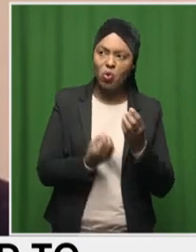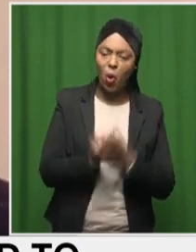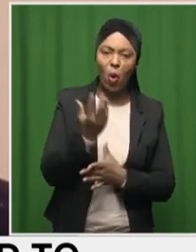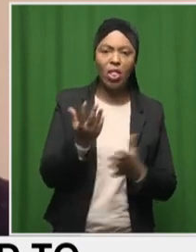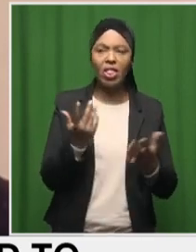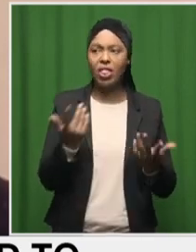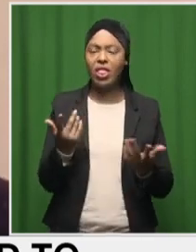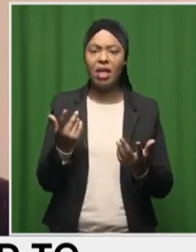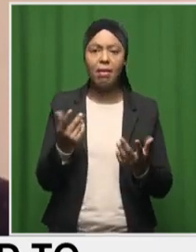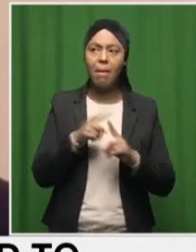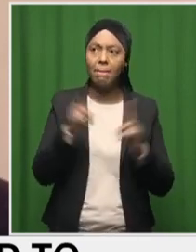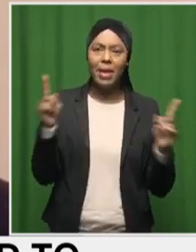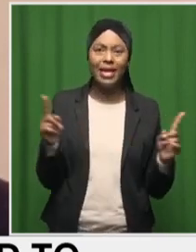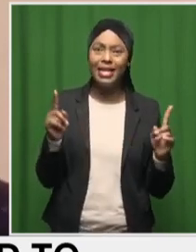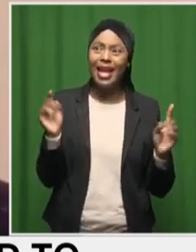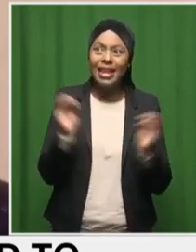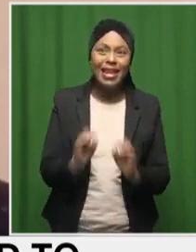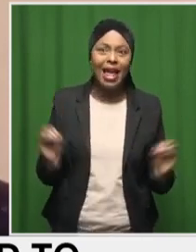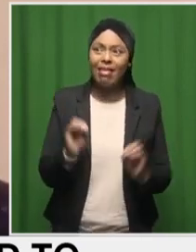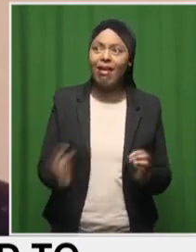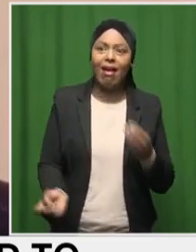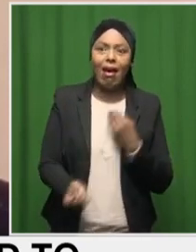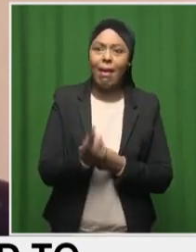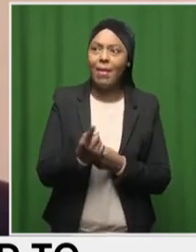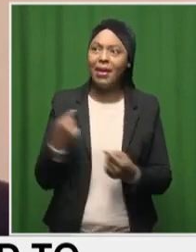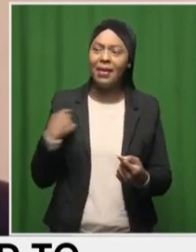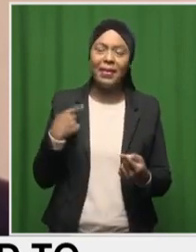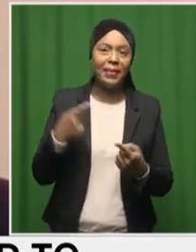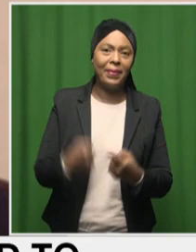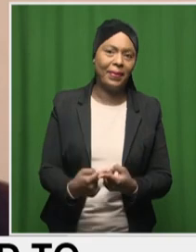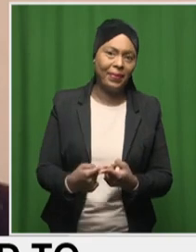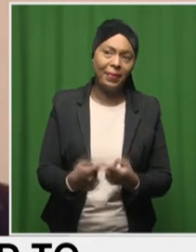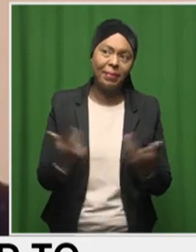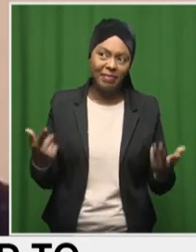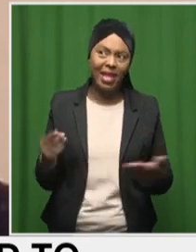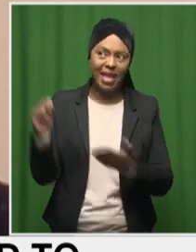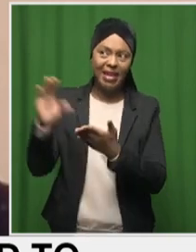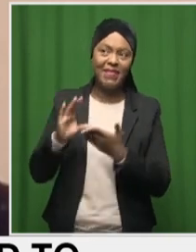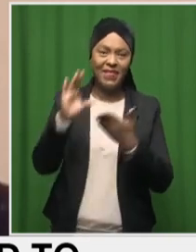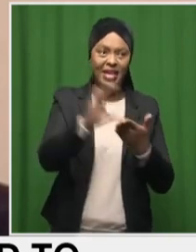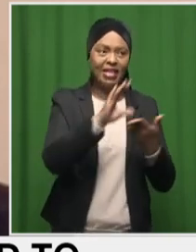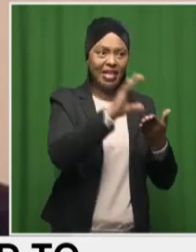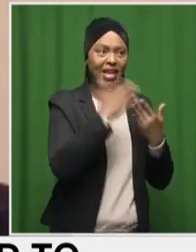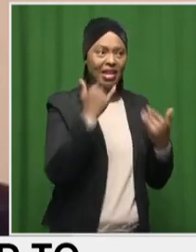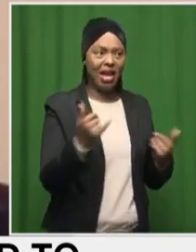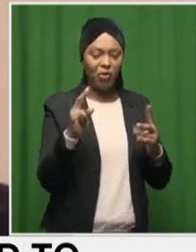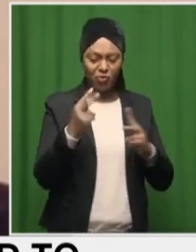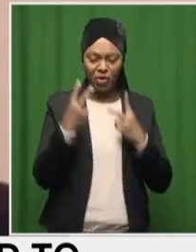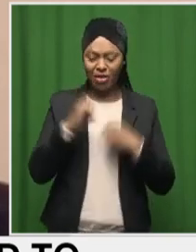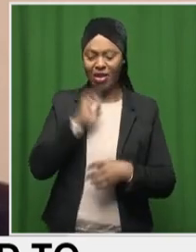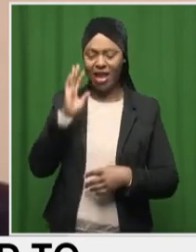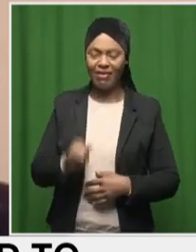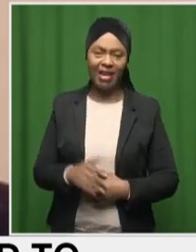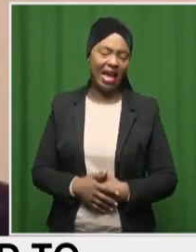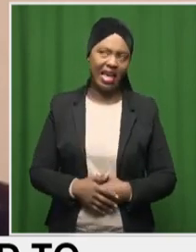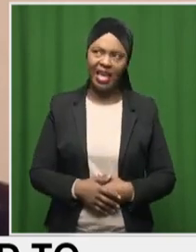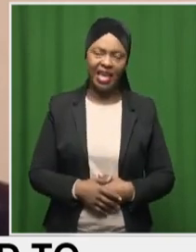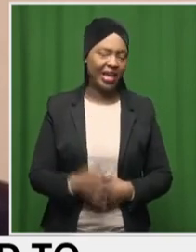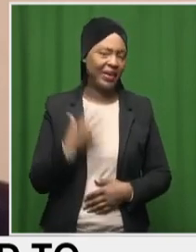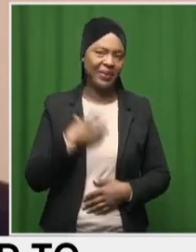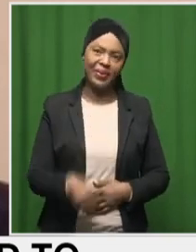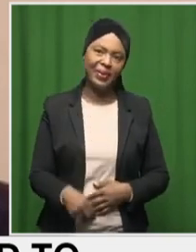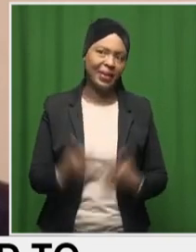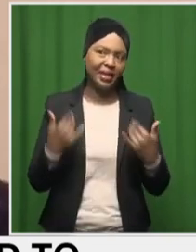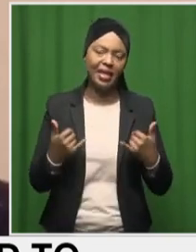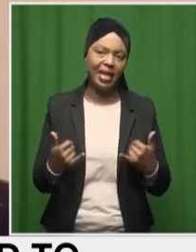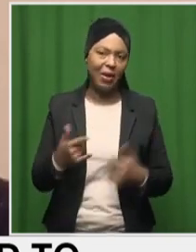revival. None of that has happened. So I think that's where the investors are losing hope and confidence in the government